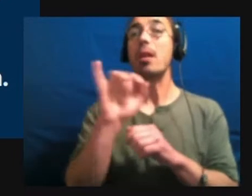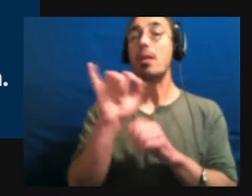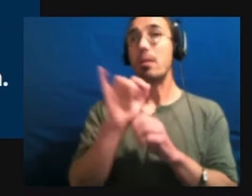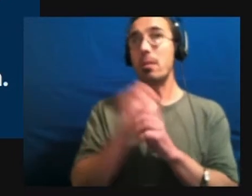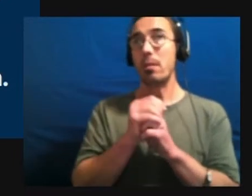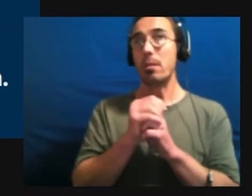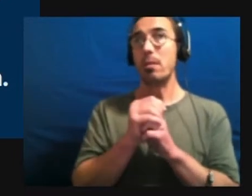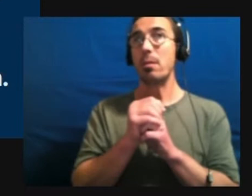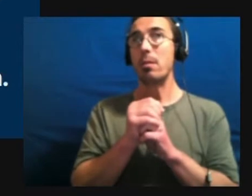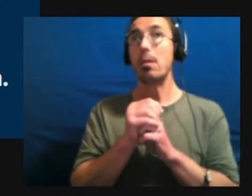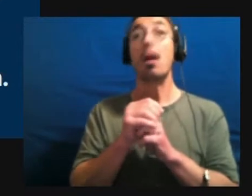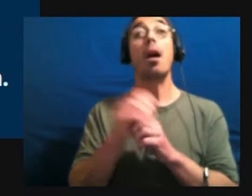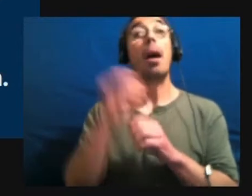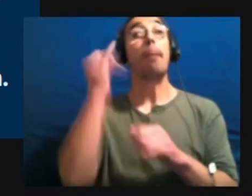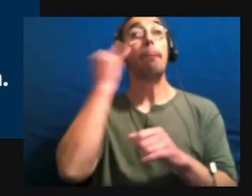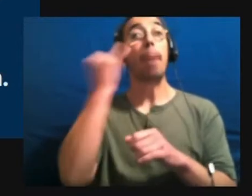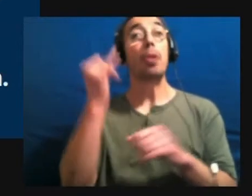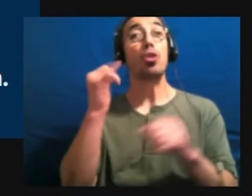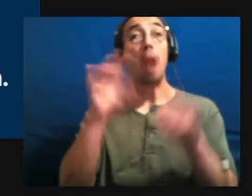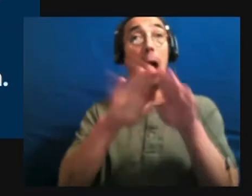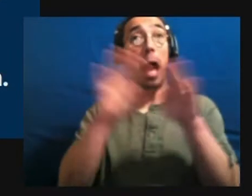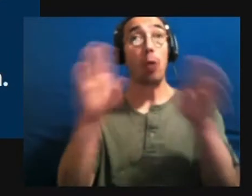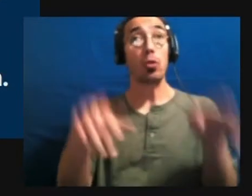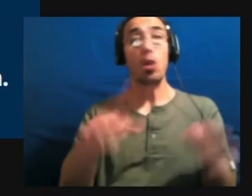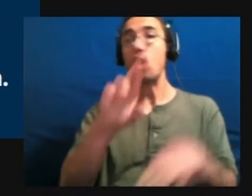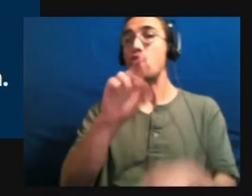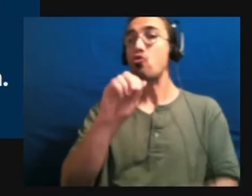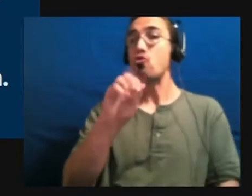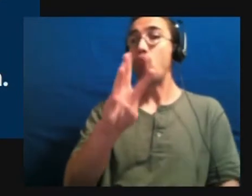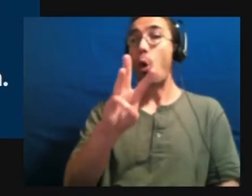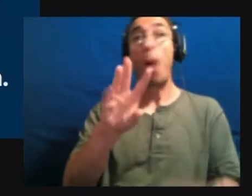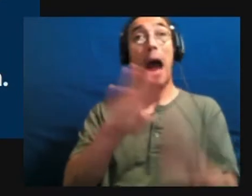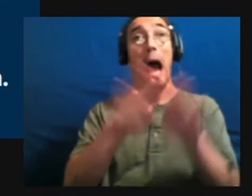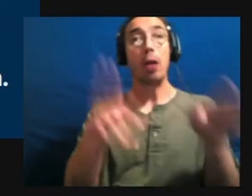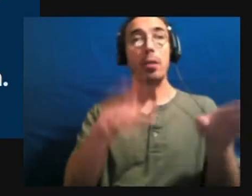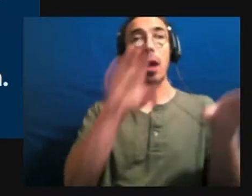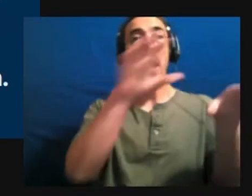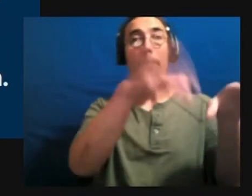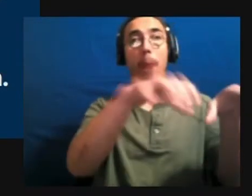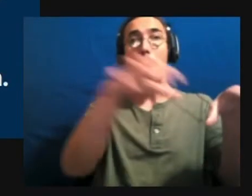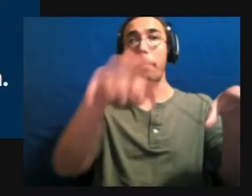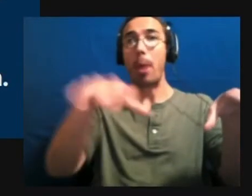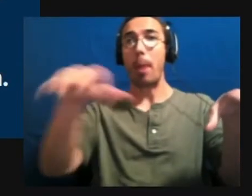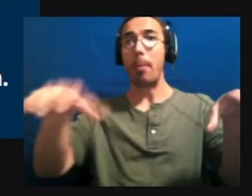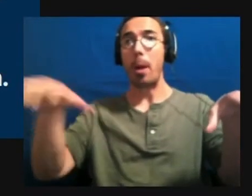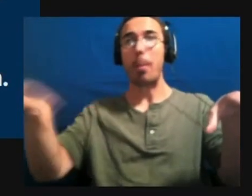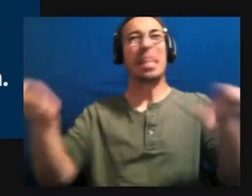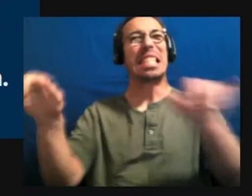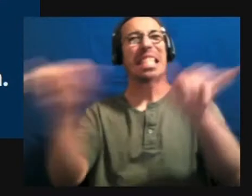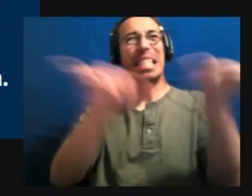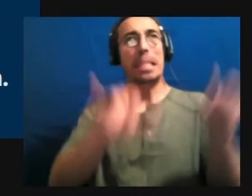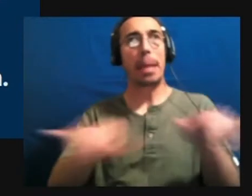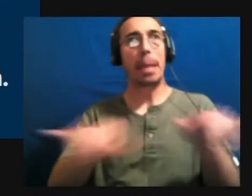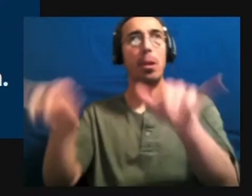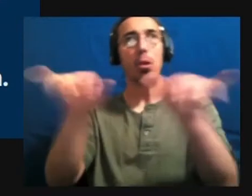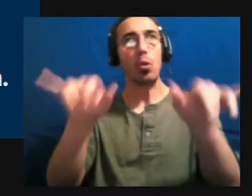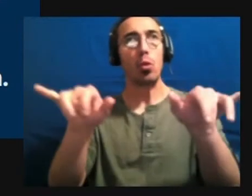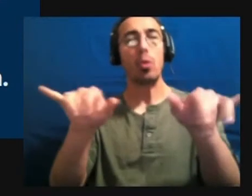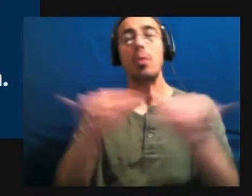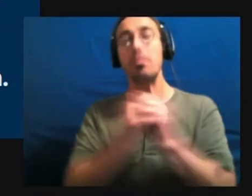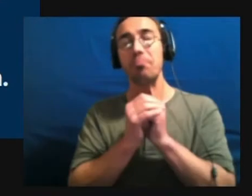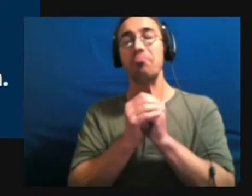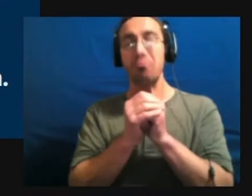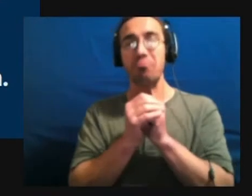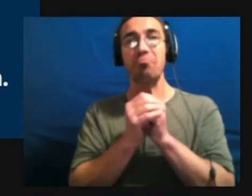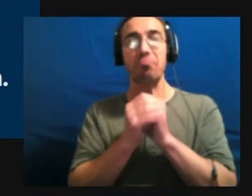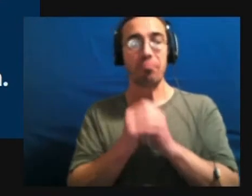row houses, right? You've got your similar layout, and your